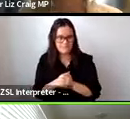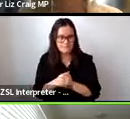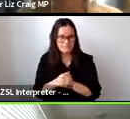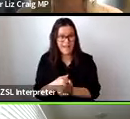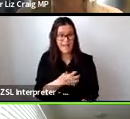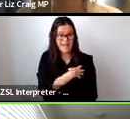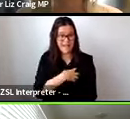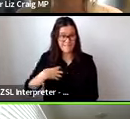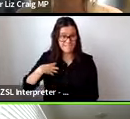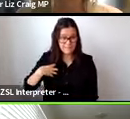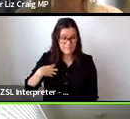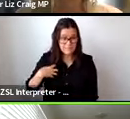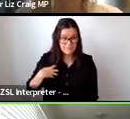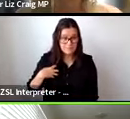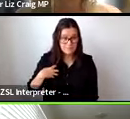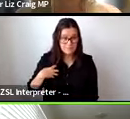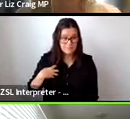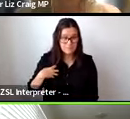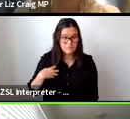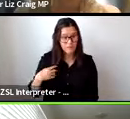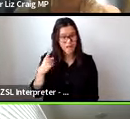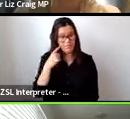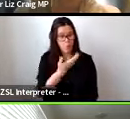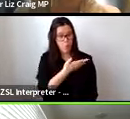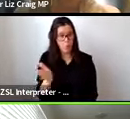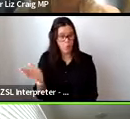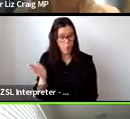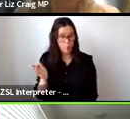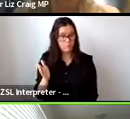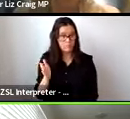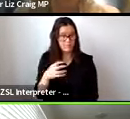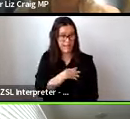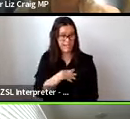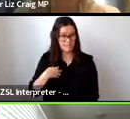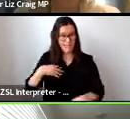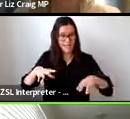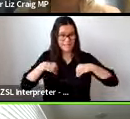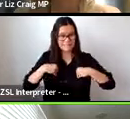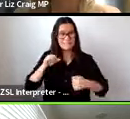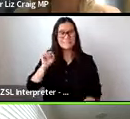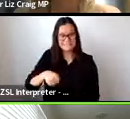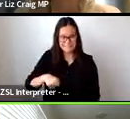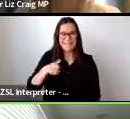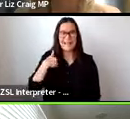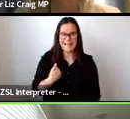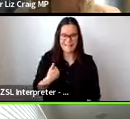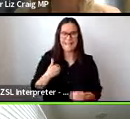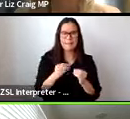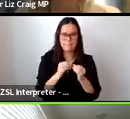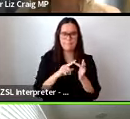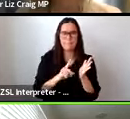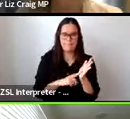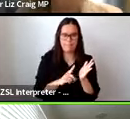you, accept that legislation is needed to change that. The